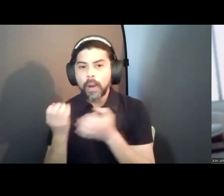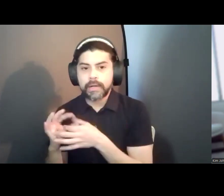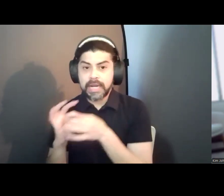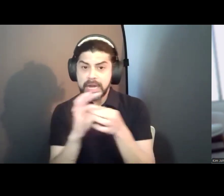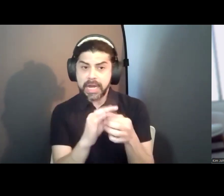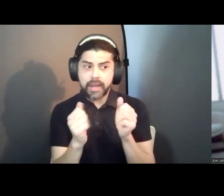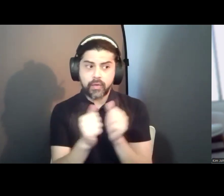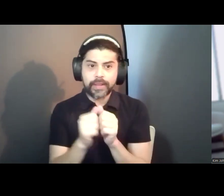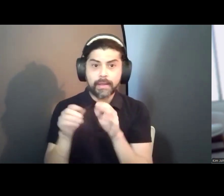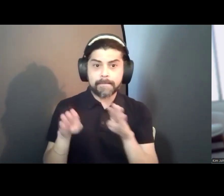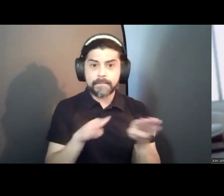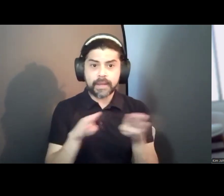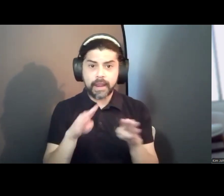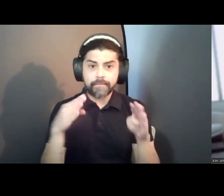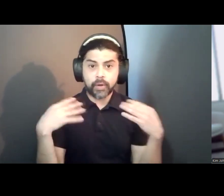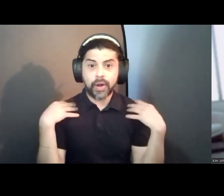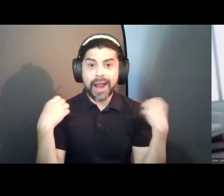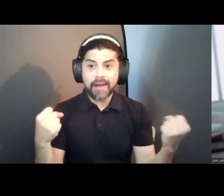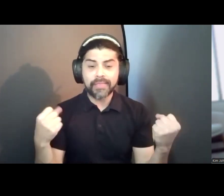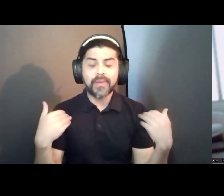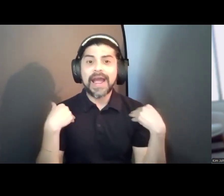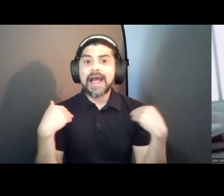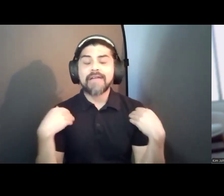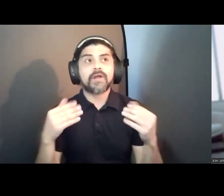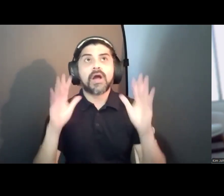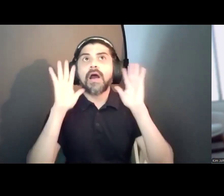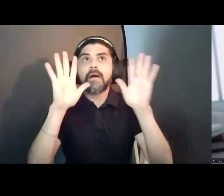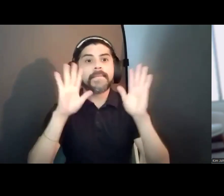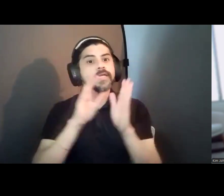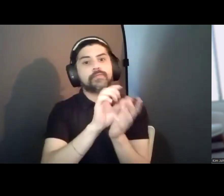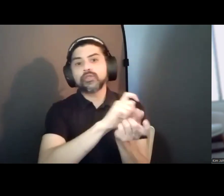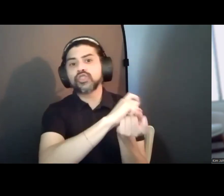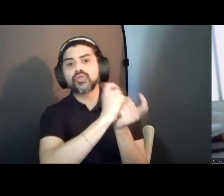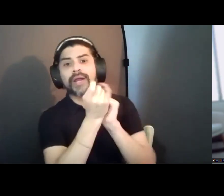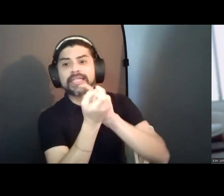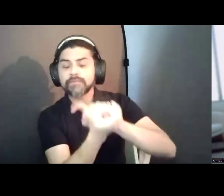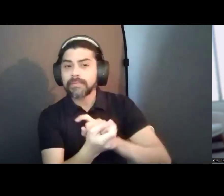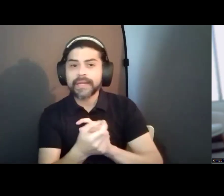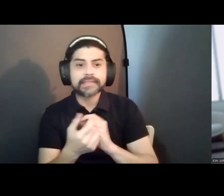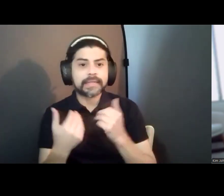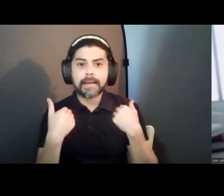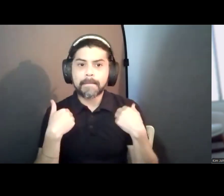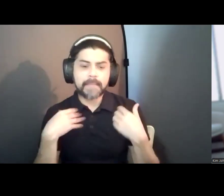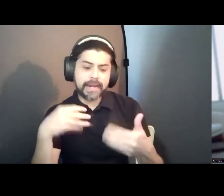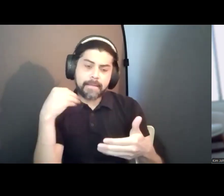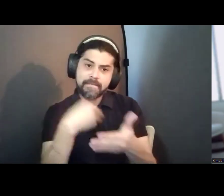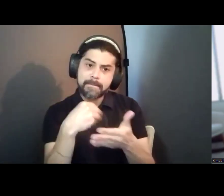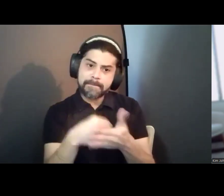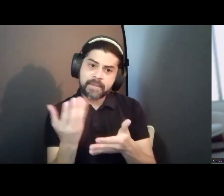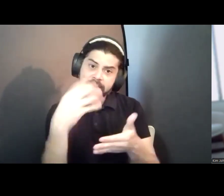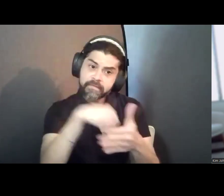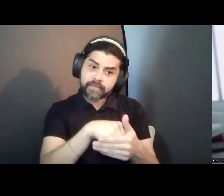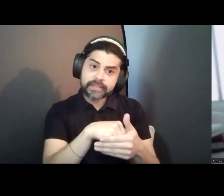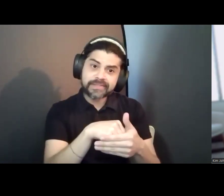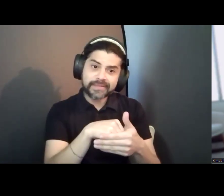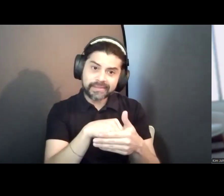phenomenal transformation that we have undertaken with all of your support, the investments that we've made, not only in the kind of